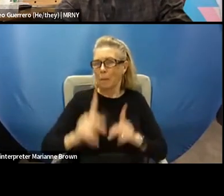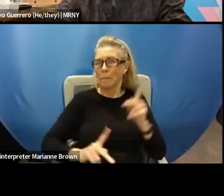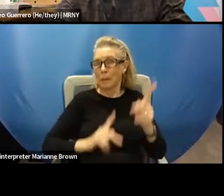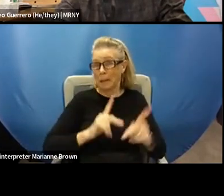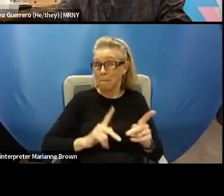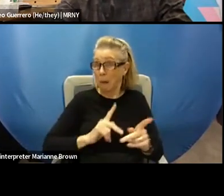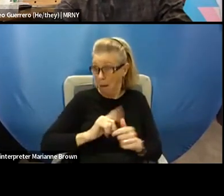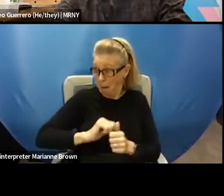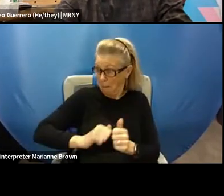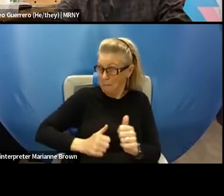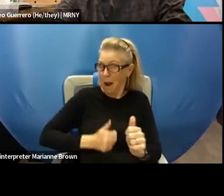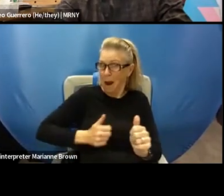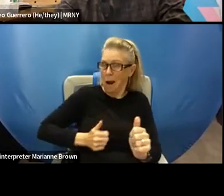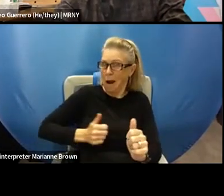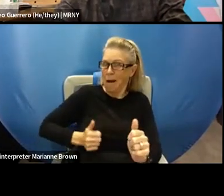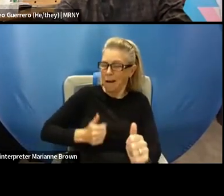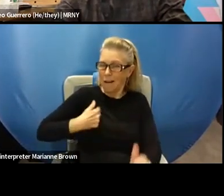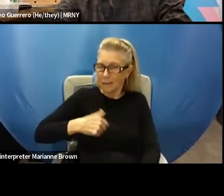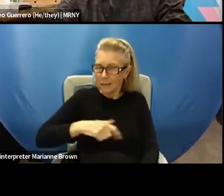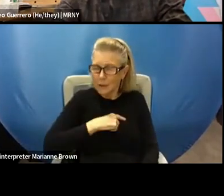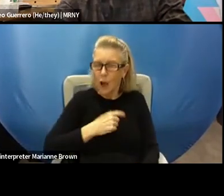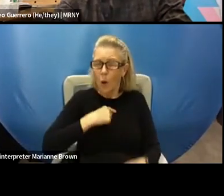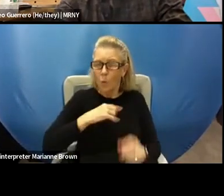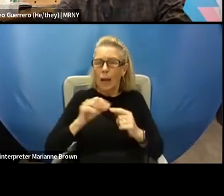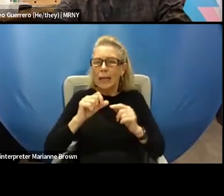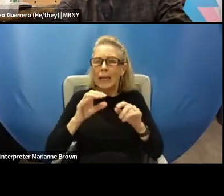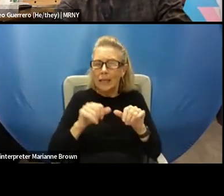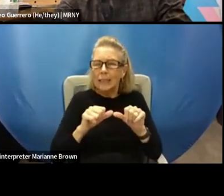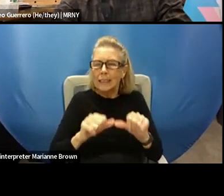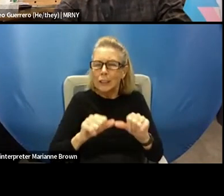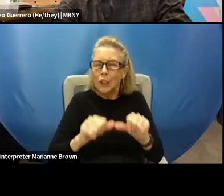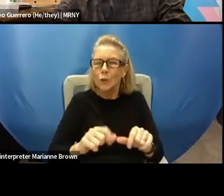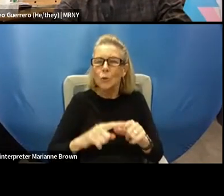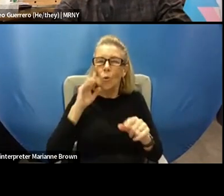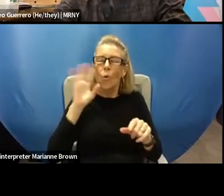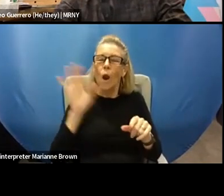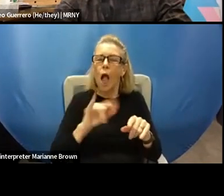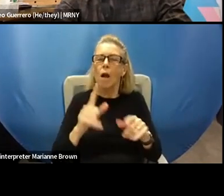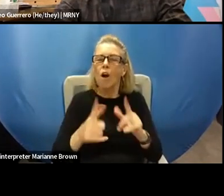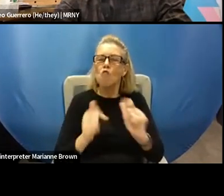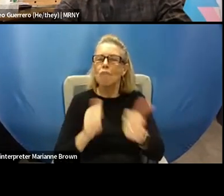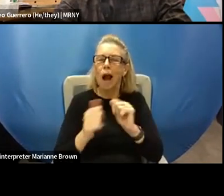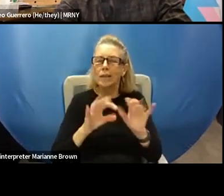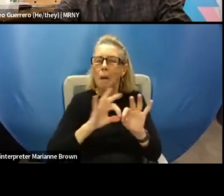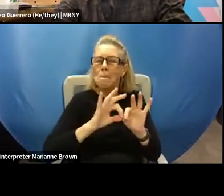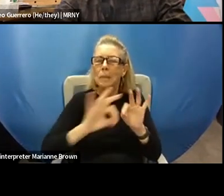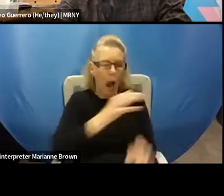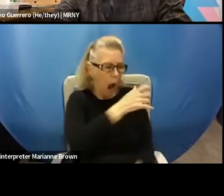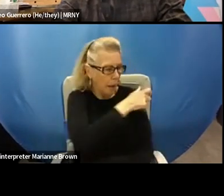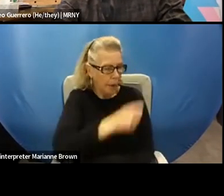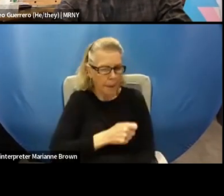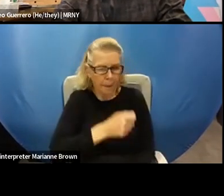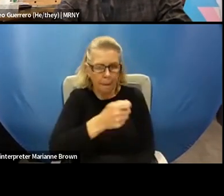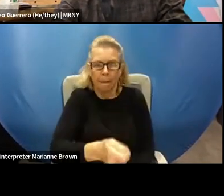will continue to pass the baton on from our ancestors and transcestors who made our lives possible in the first